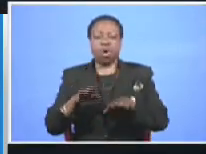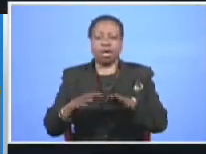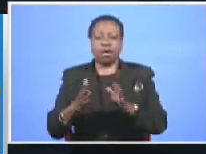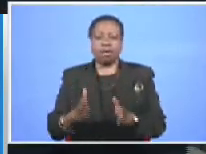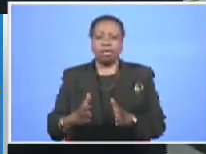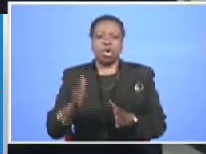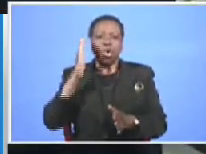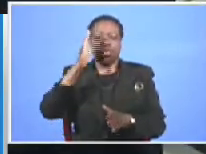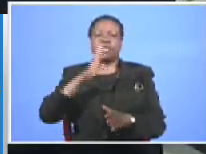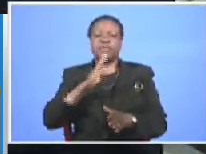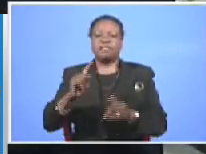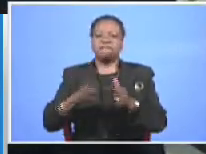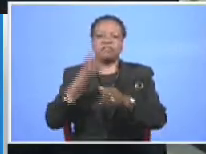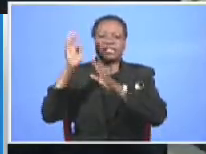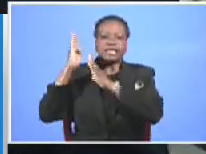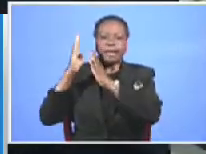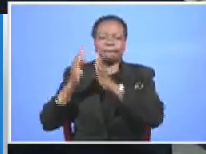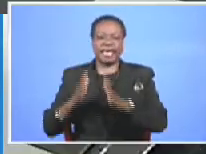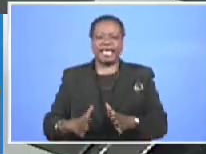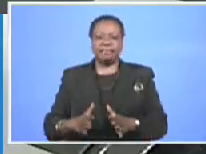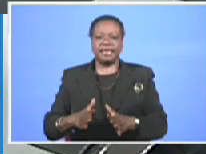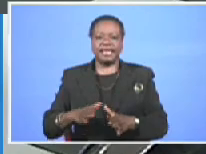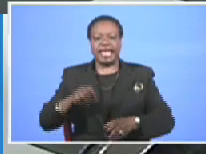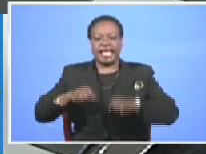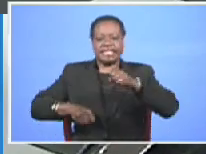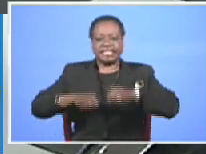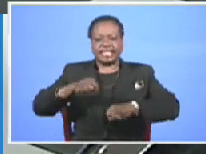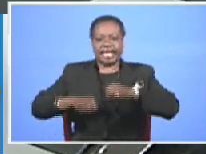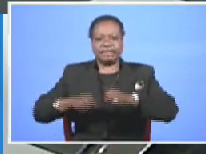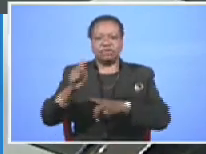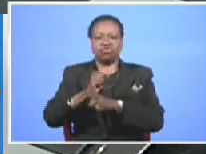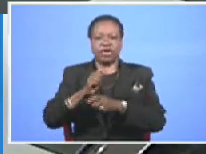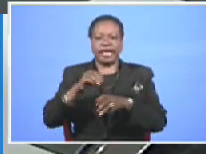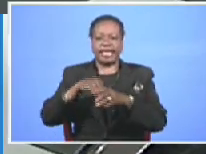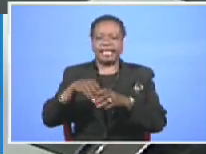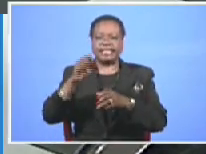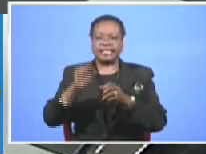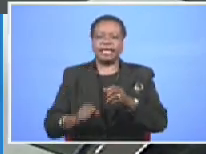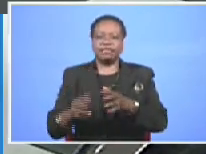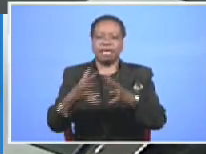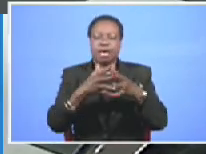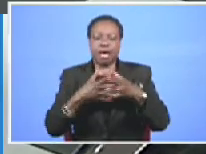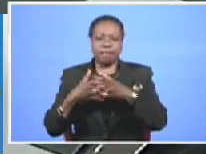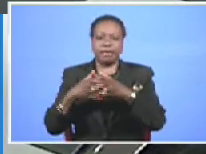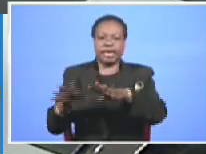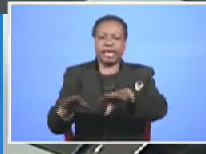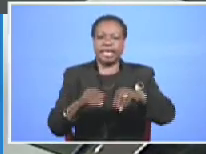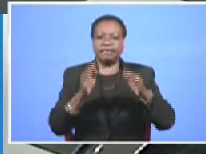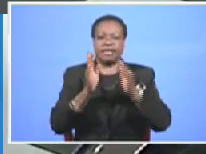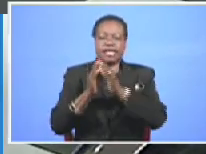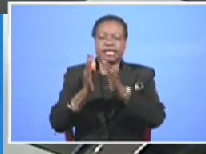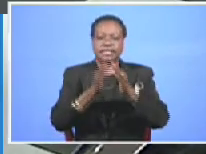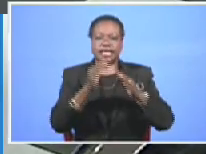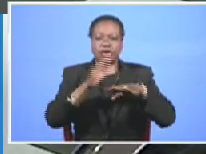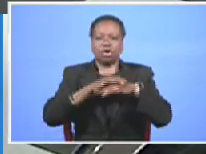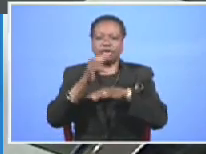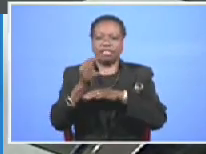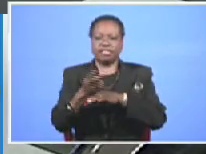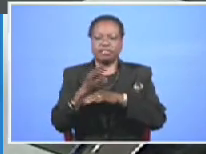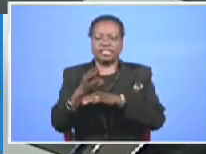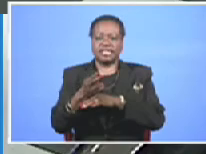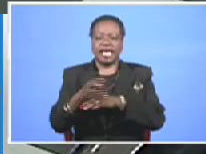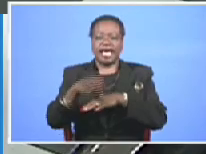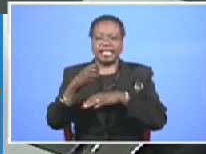first Bahamian cyclist to train in South America. Neely will leave town on Thursday and spend the next 3 months with the Colombian